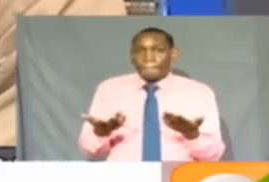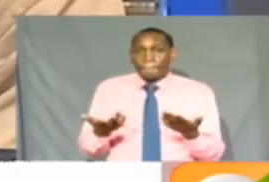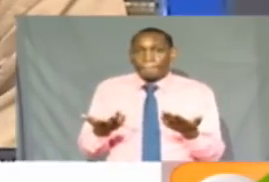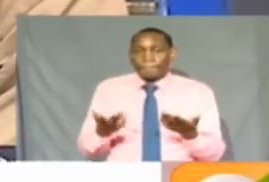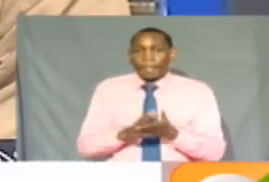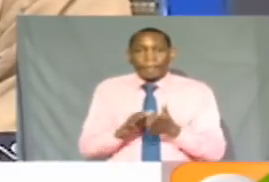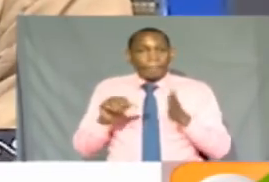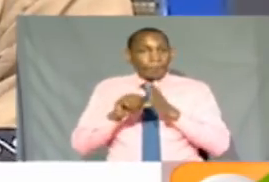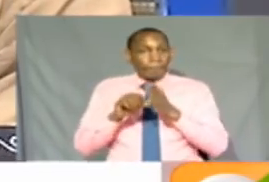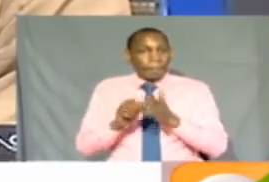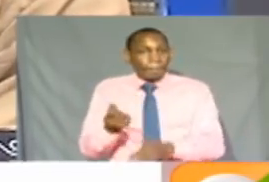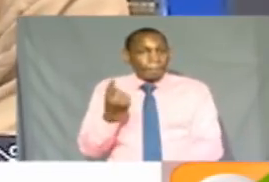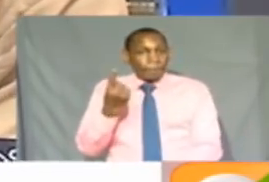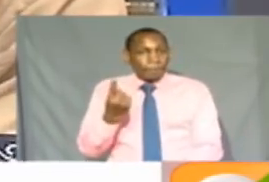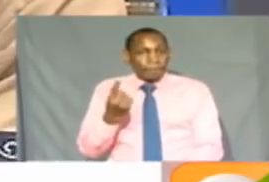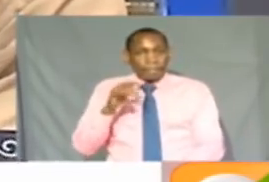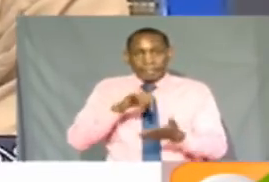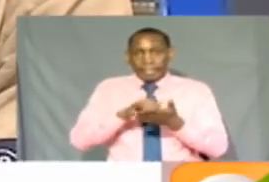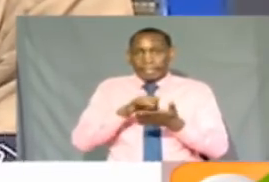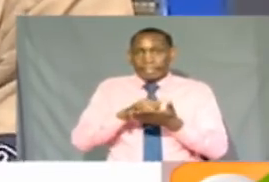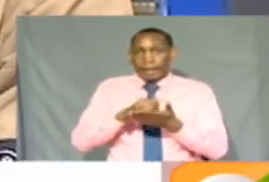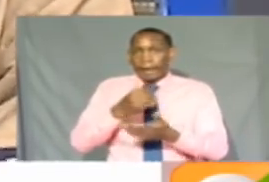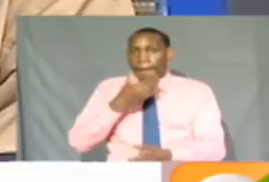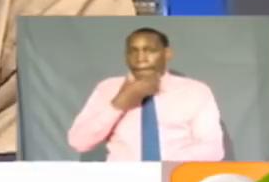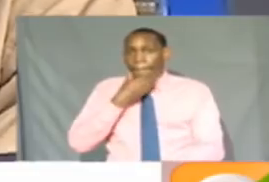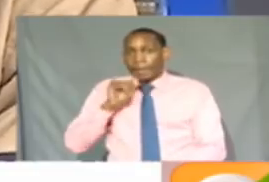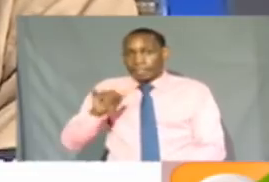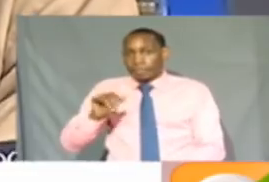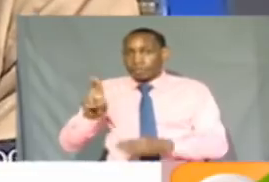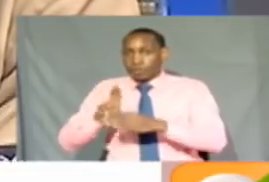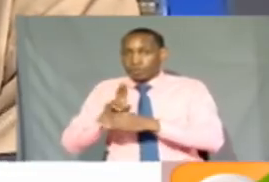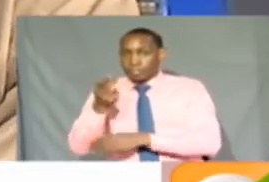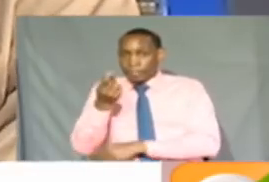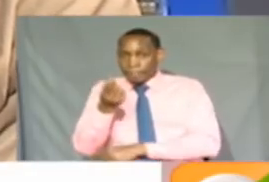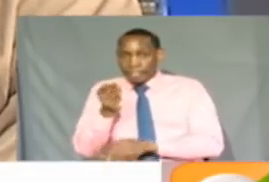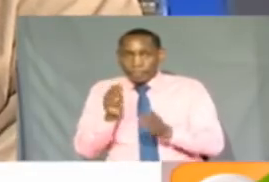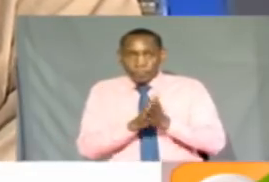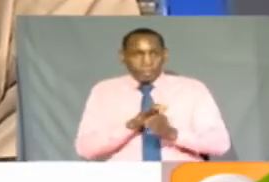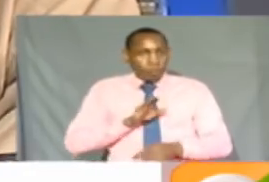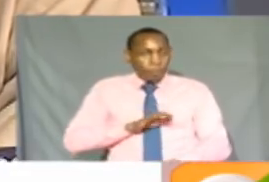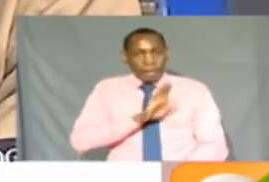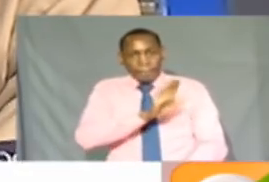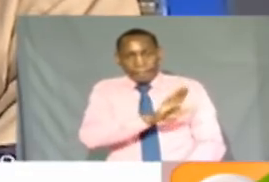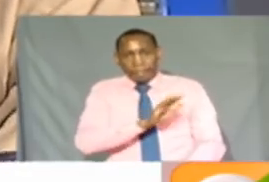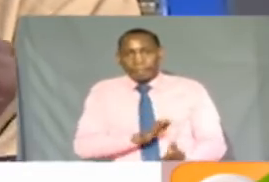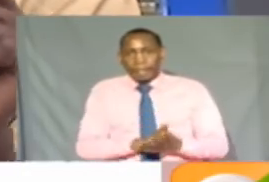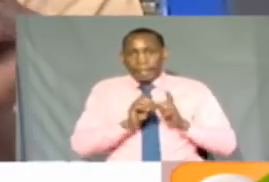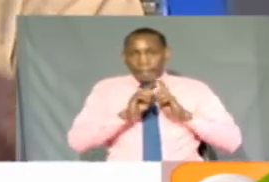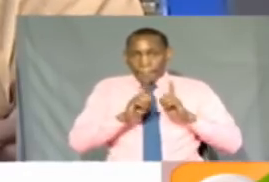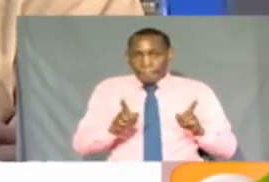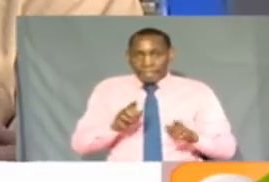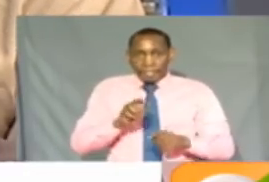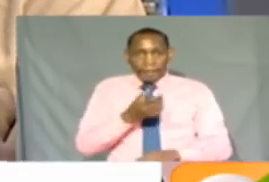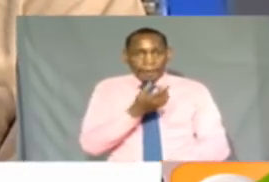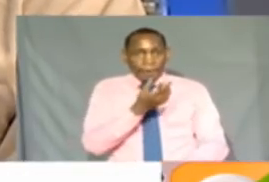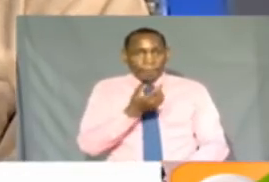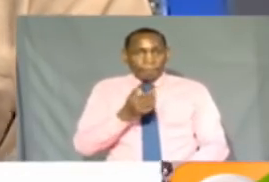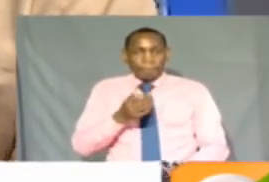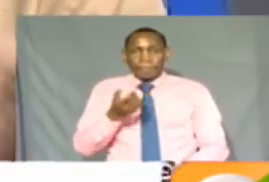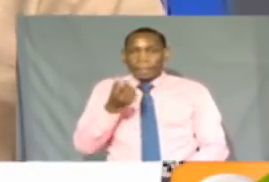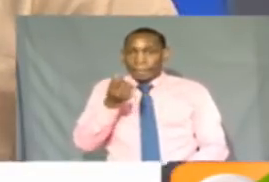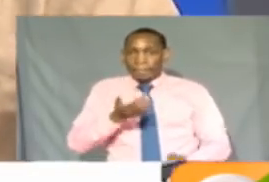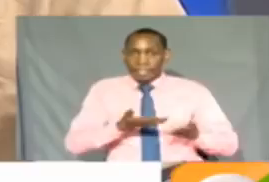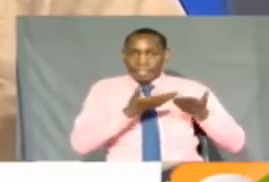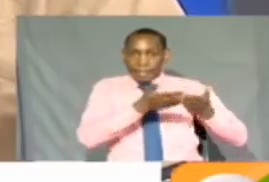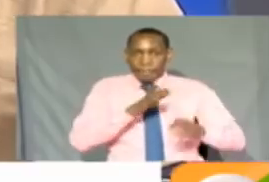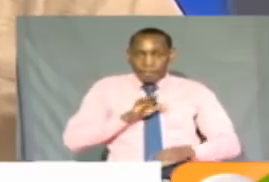problem comes is that I spend my money with her, but the money she's being given, I